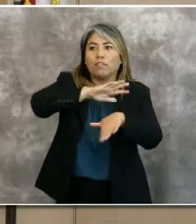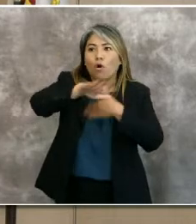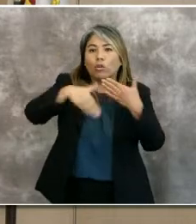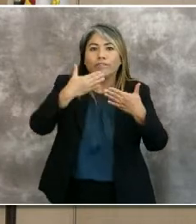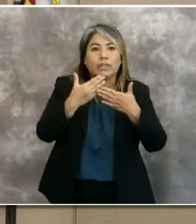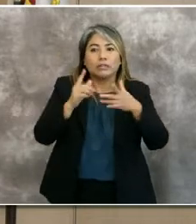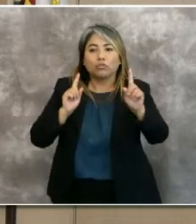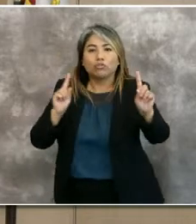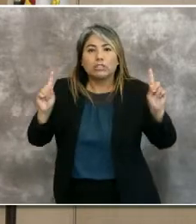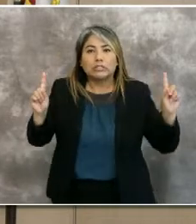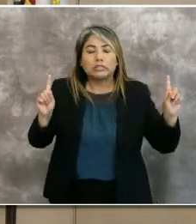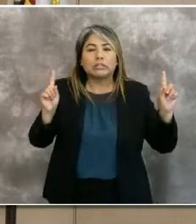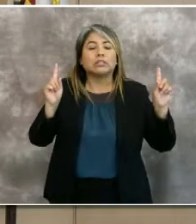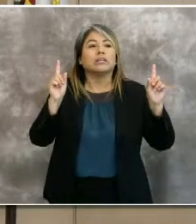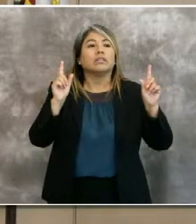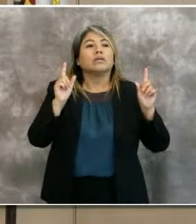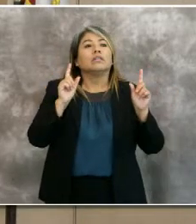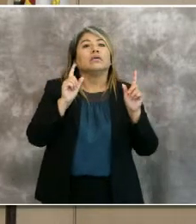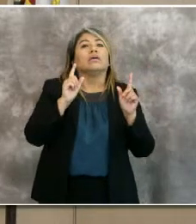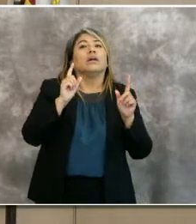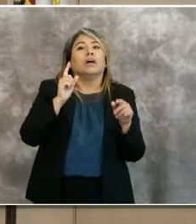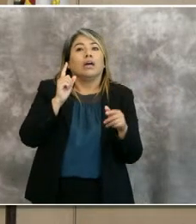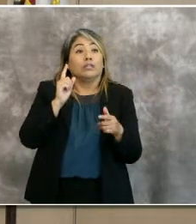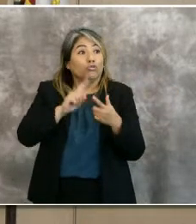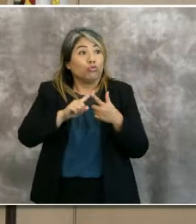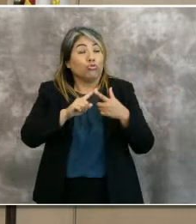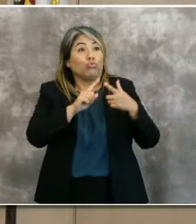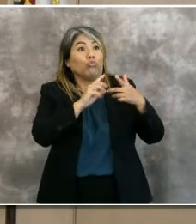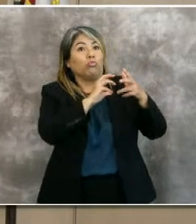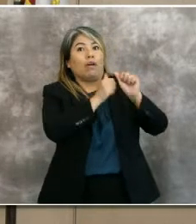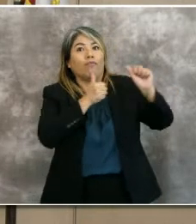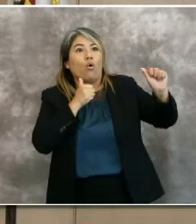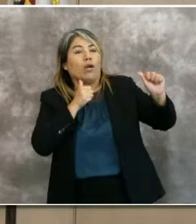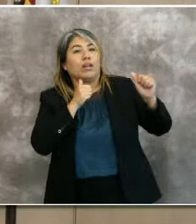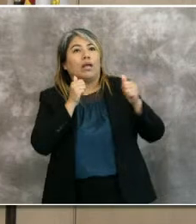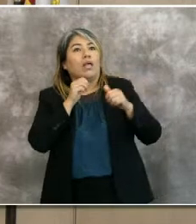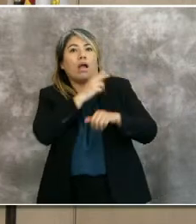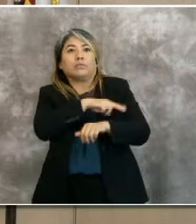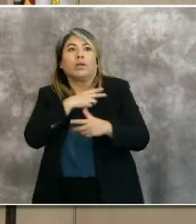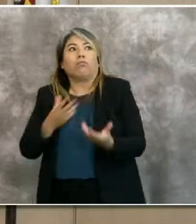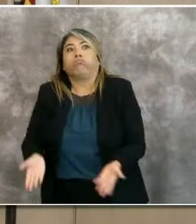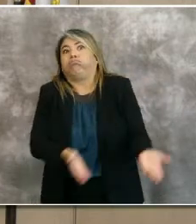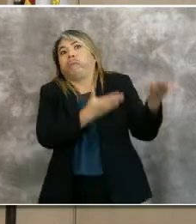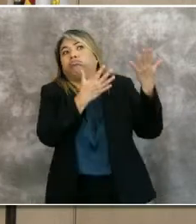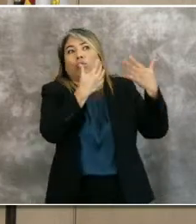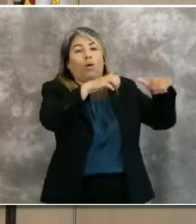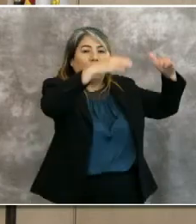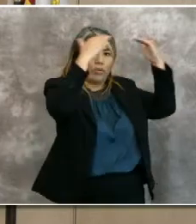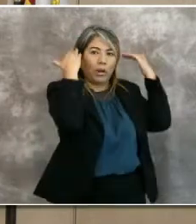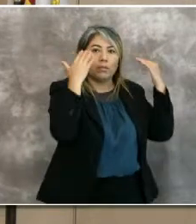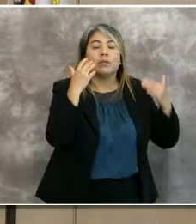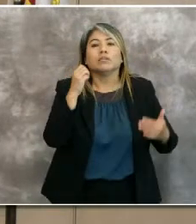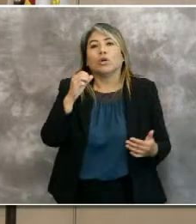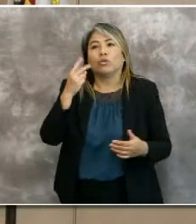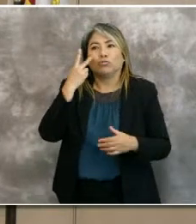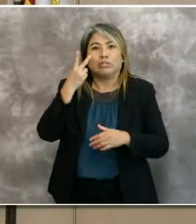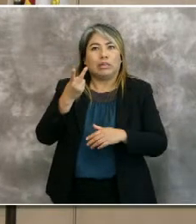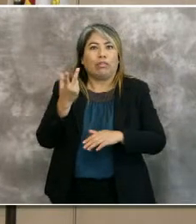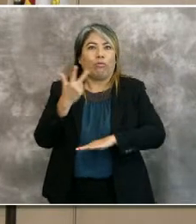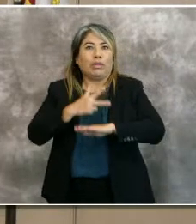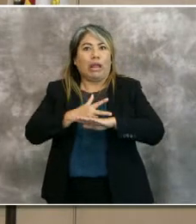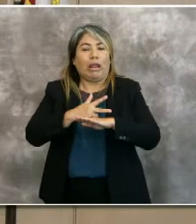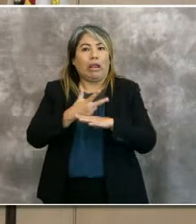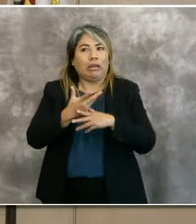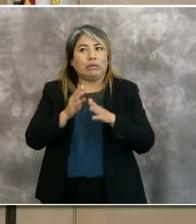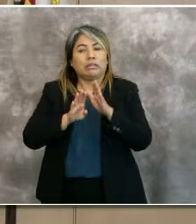social distancing efforts is to keep our hospitals from becoming overwhelmed, right? So, I wonder if you're concerned that you've seen a 3-day progression